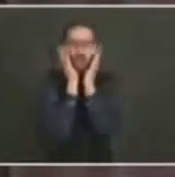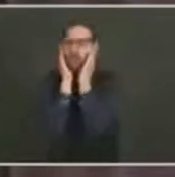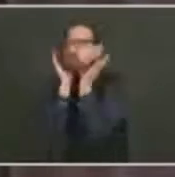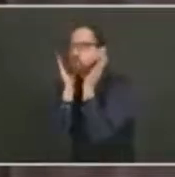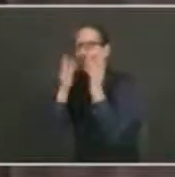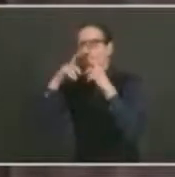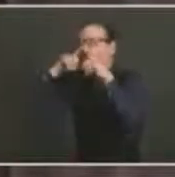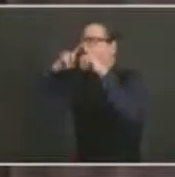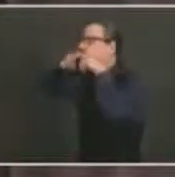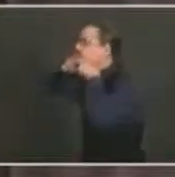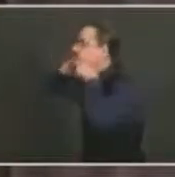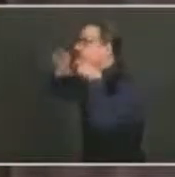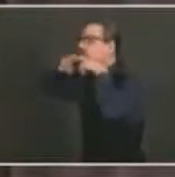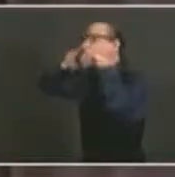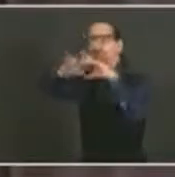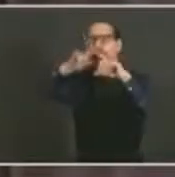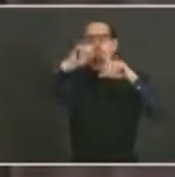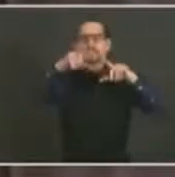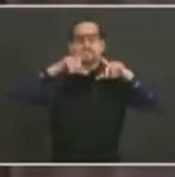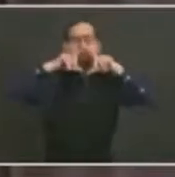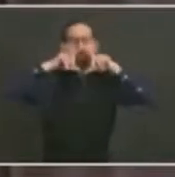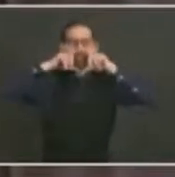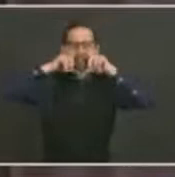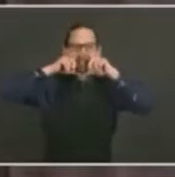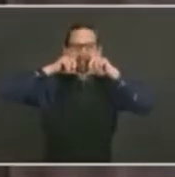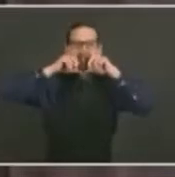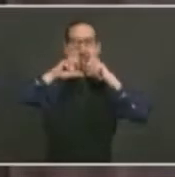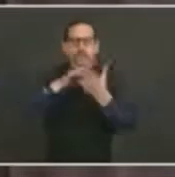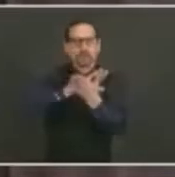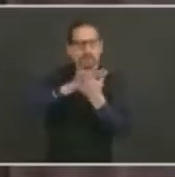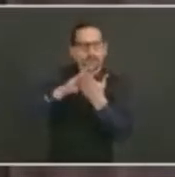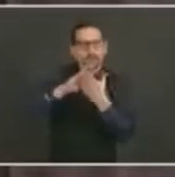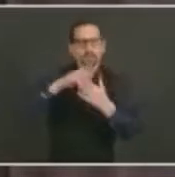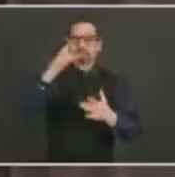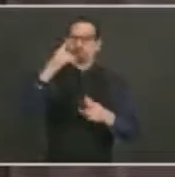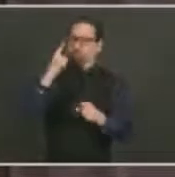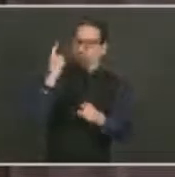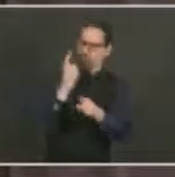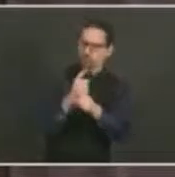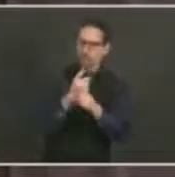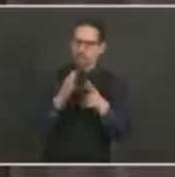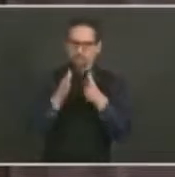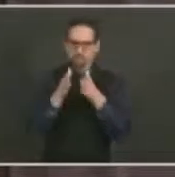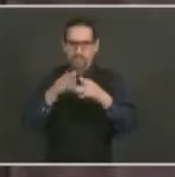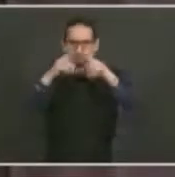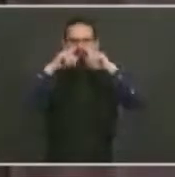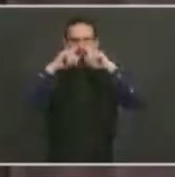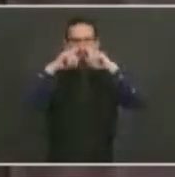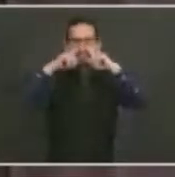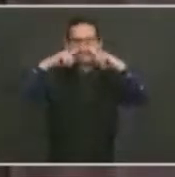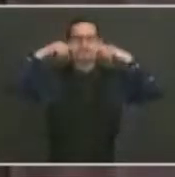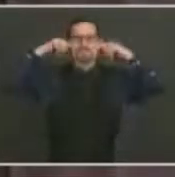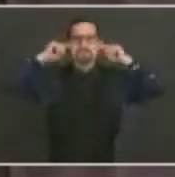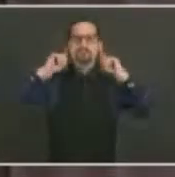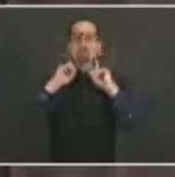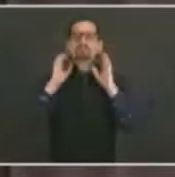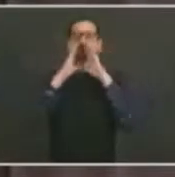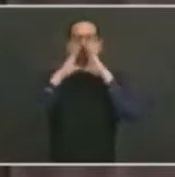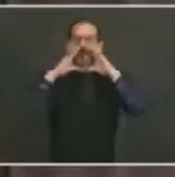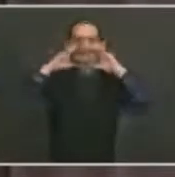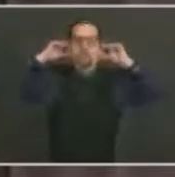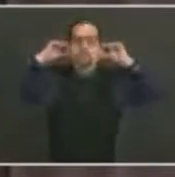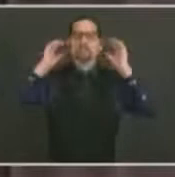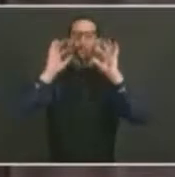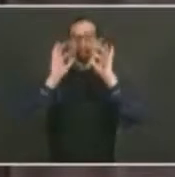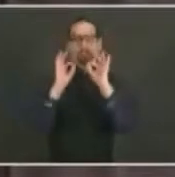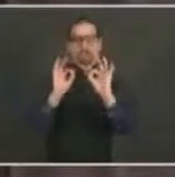wearing it in the most effective way possible. While all of this is critical, we also recognize that if we have a window when